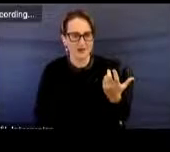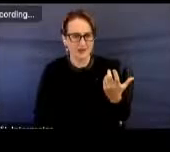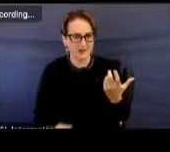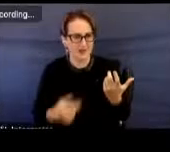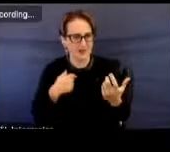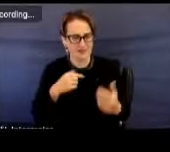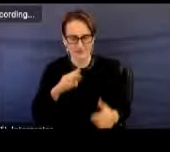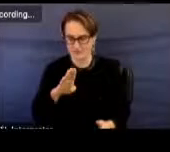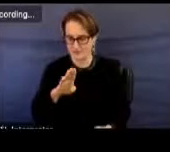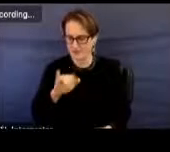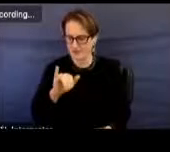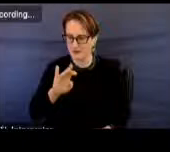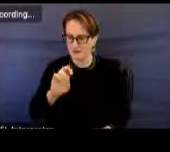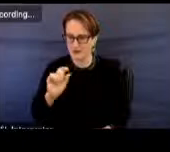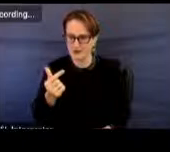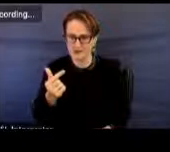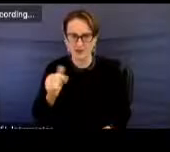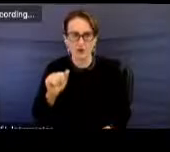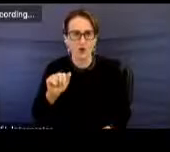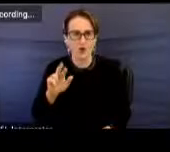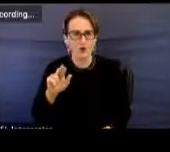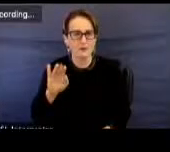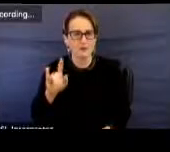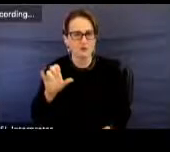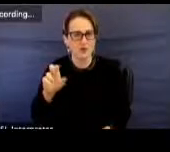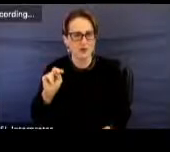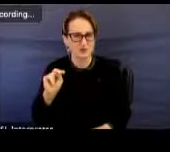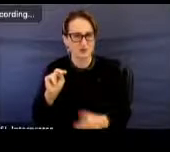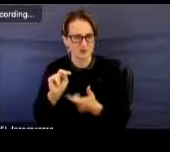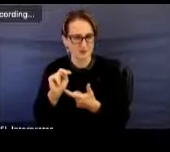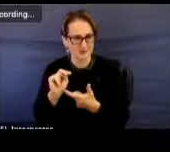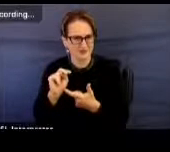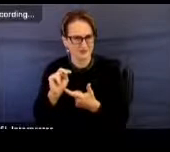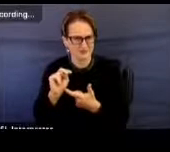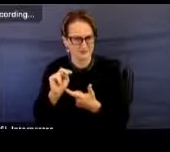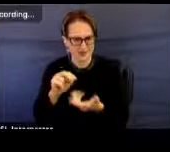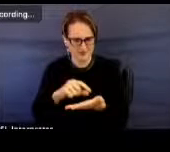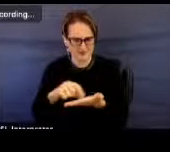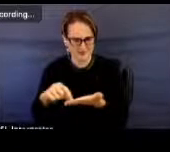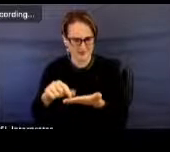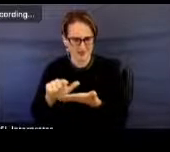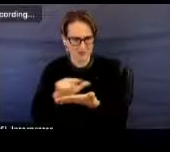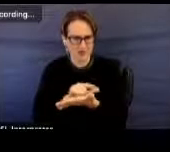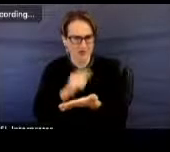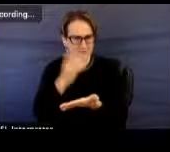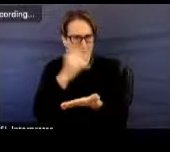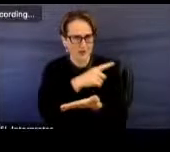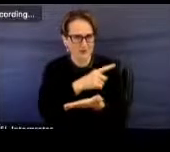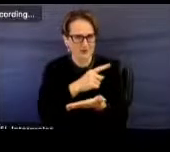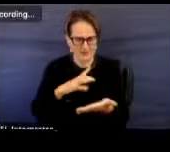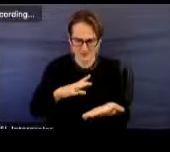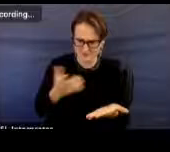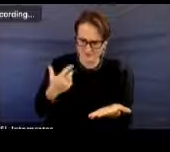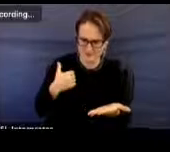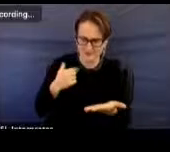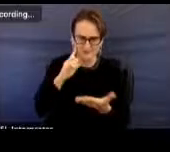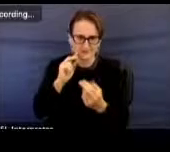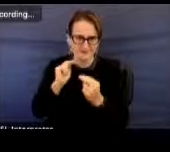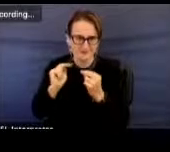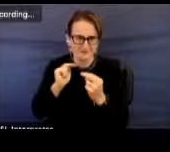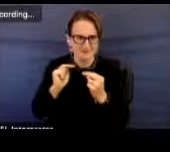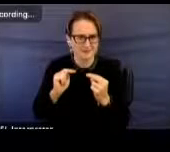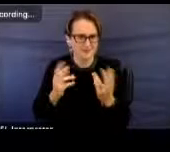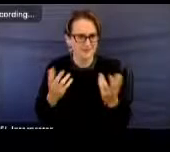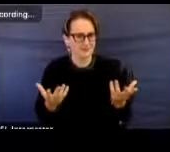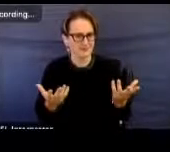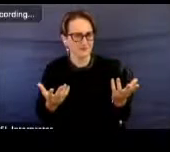arbitration issue. I mean, I guess it's surprising that if that is statutory, then, why did that even come up? And is there anything here that